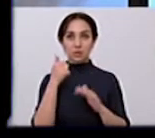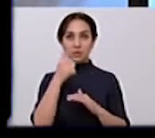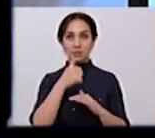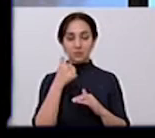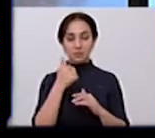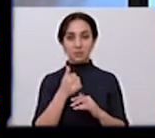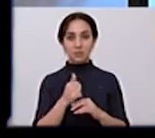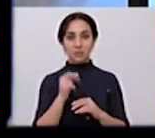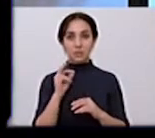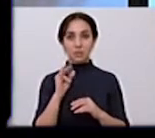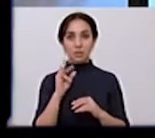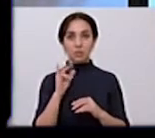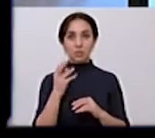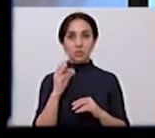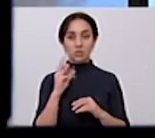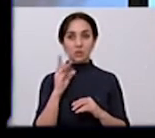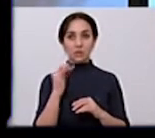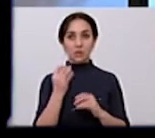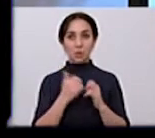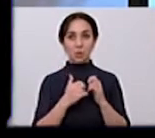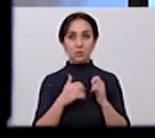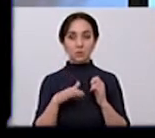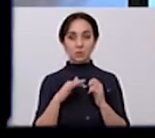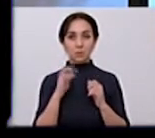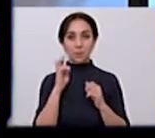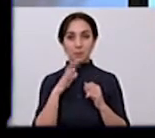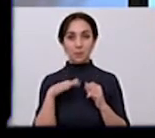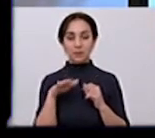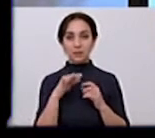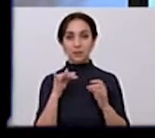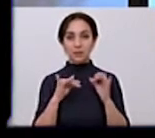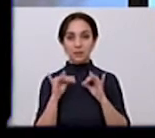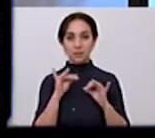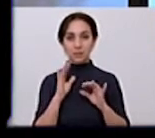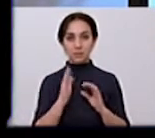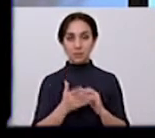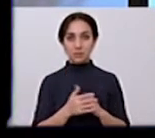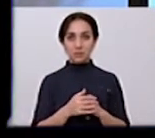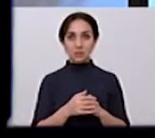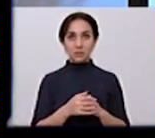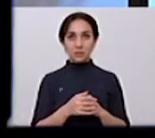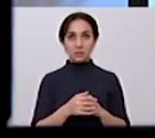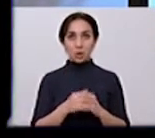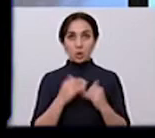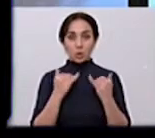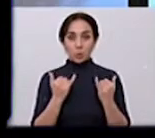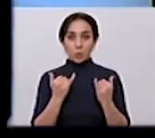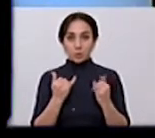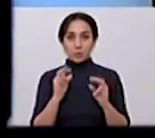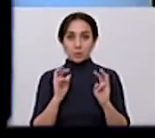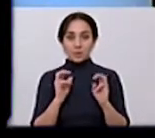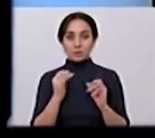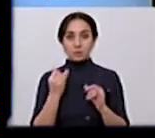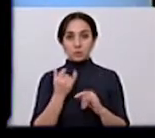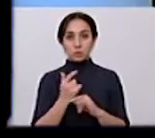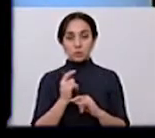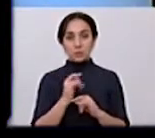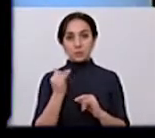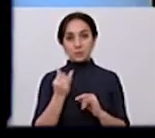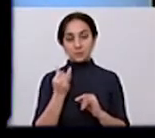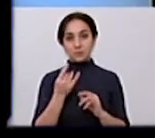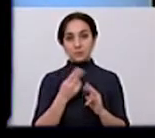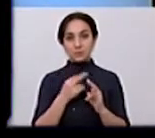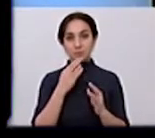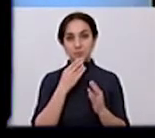1991-2017 yillarda Janubiy Sharqiy Osiyo mamlakatlarini gaplashamiz. Demak, bugungi mavzuyimiz juda ham qiziq o'zaro